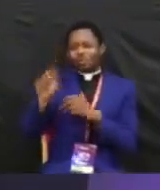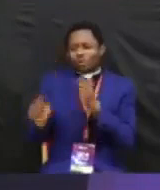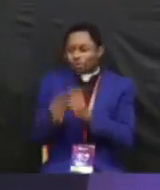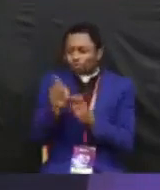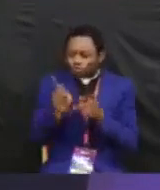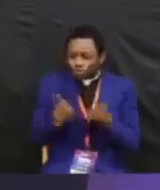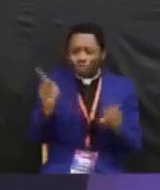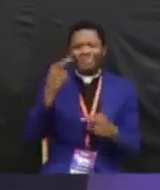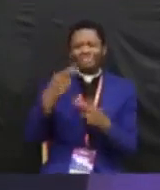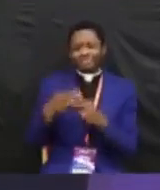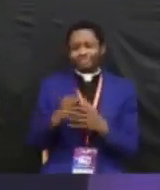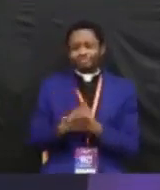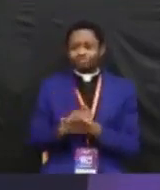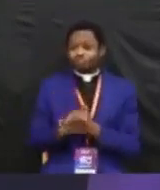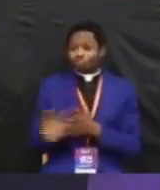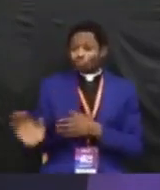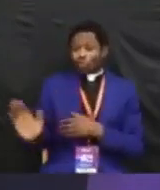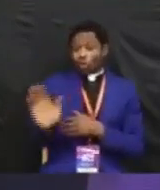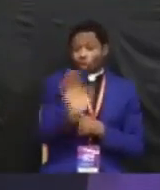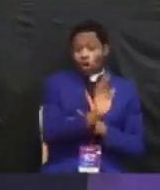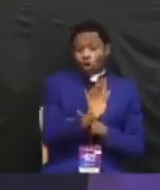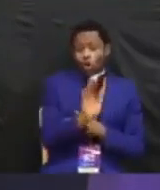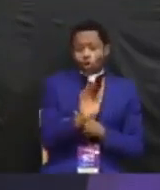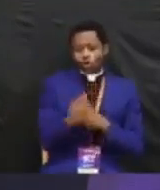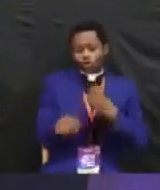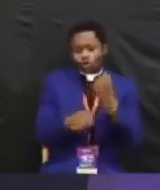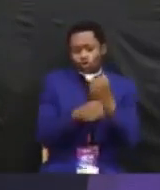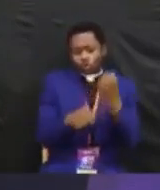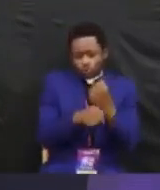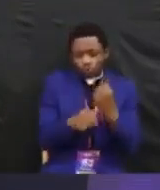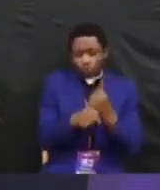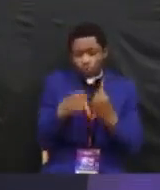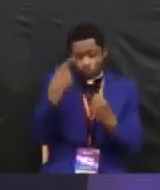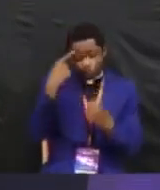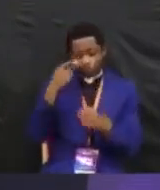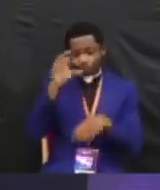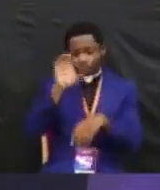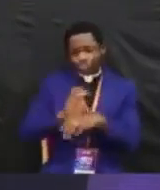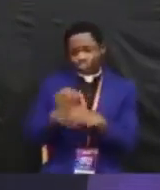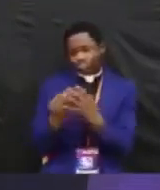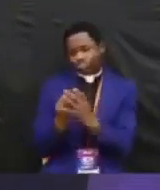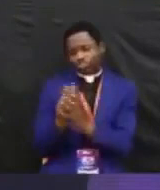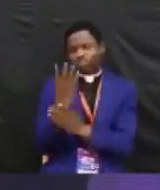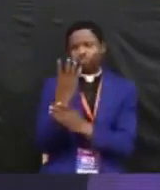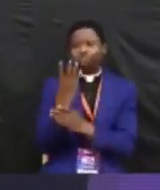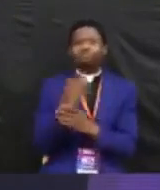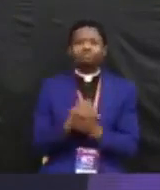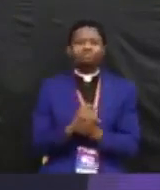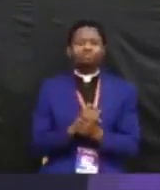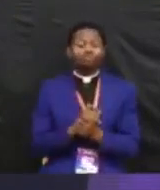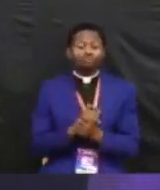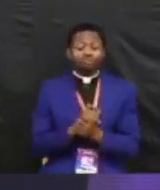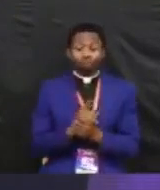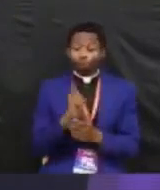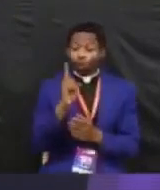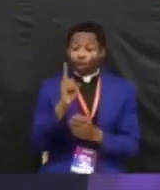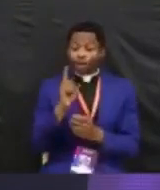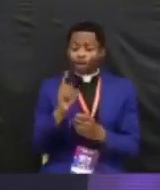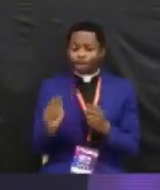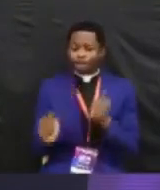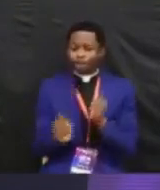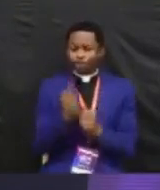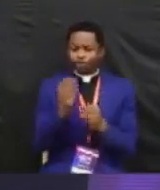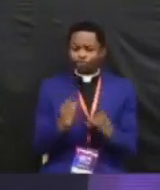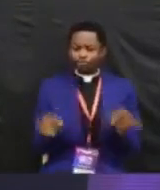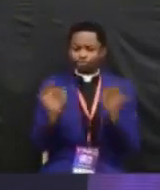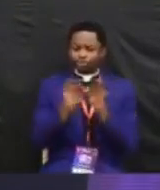They have indeed contributed their quota to the cause of the church. One of the major items on the agenda in